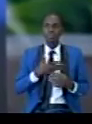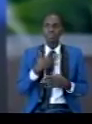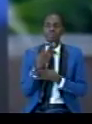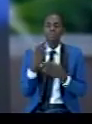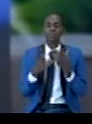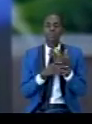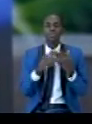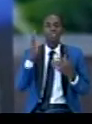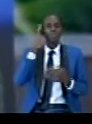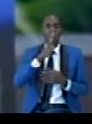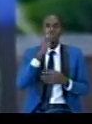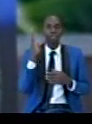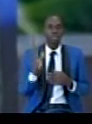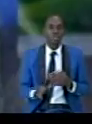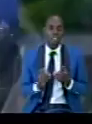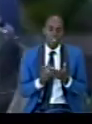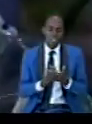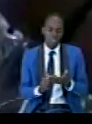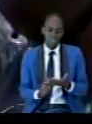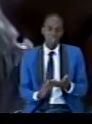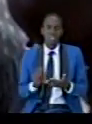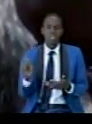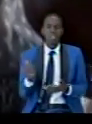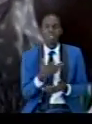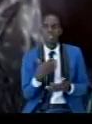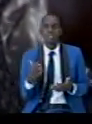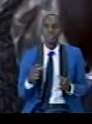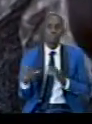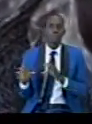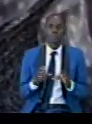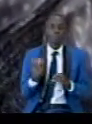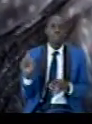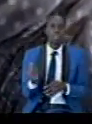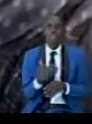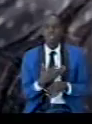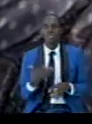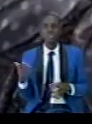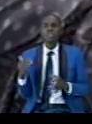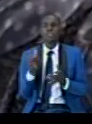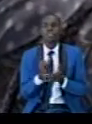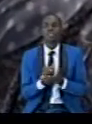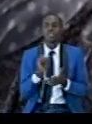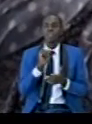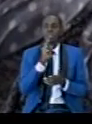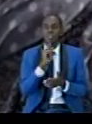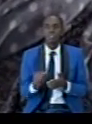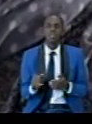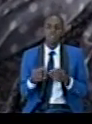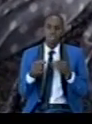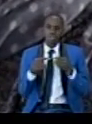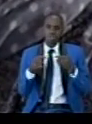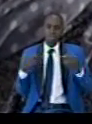never write anything, do anything that is contrary to your